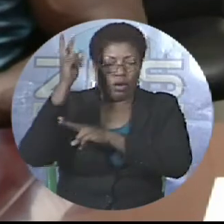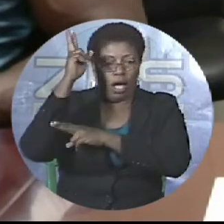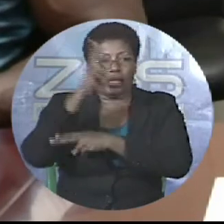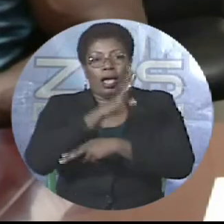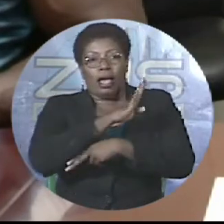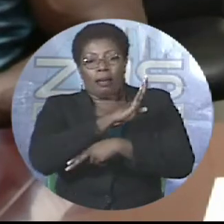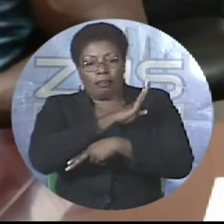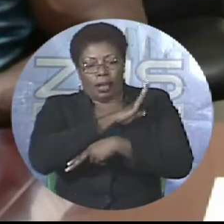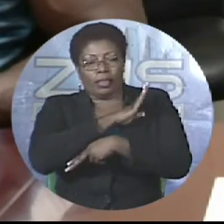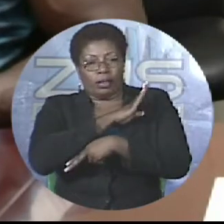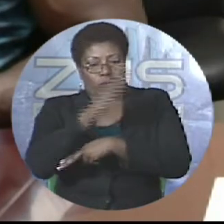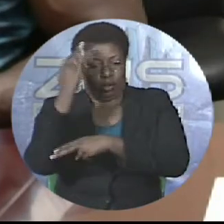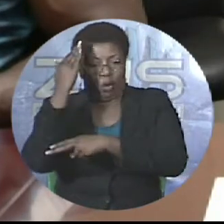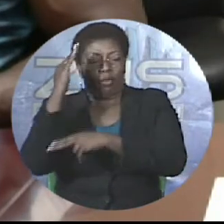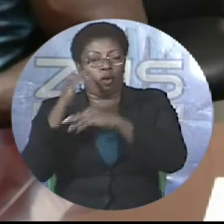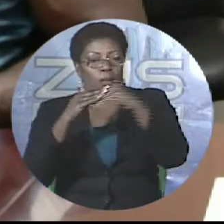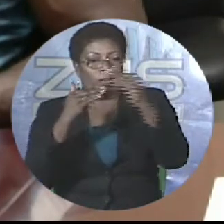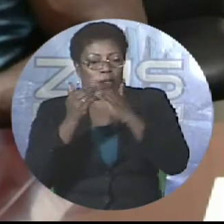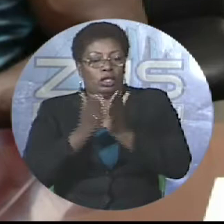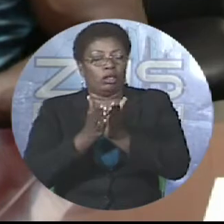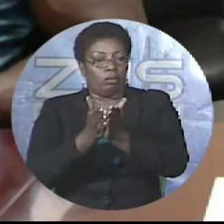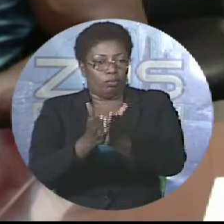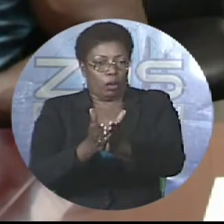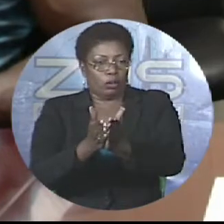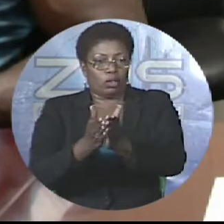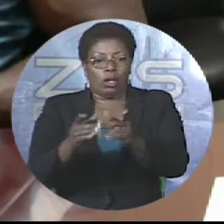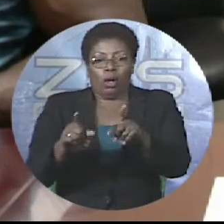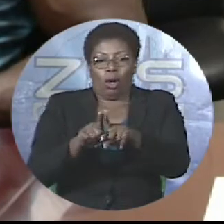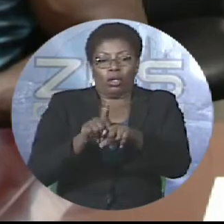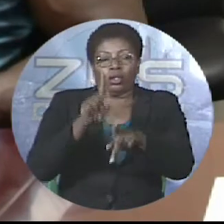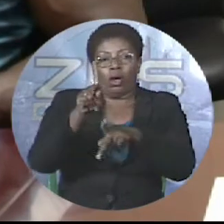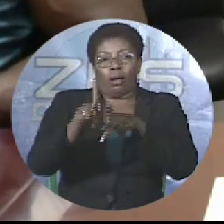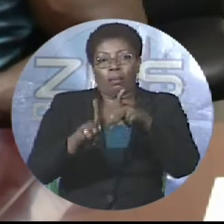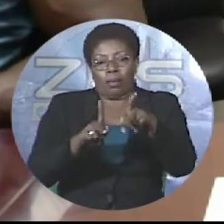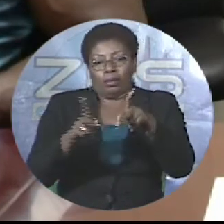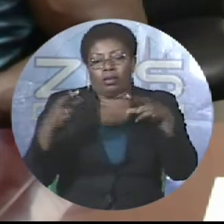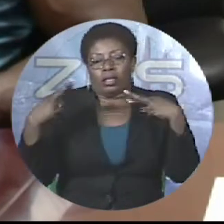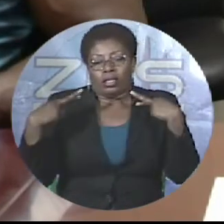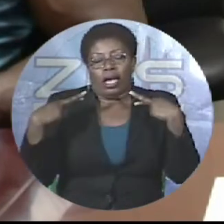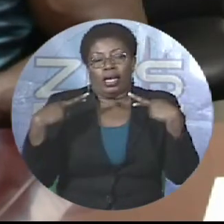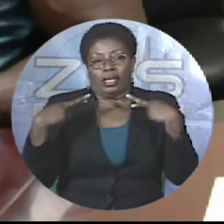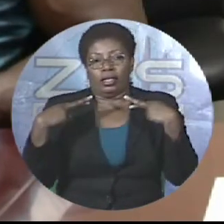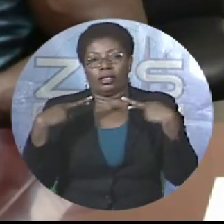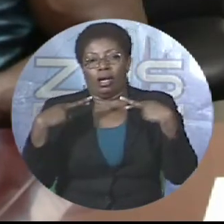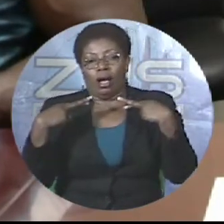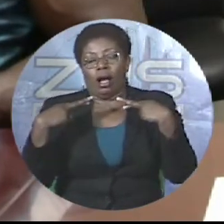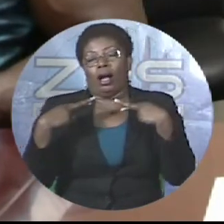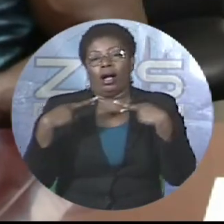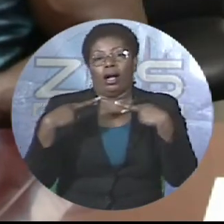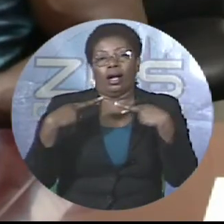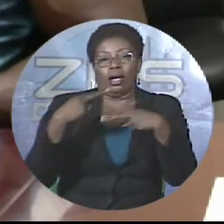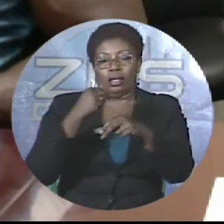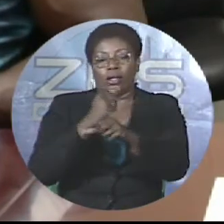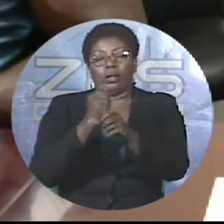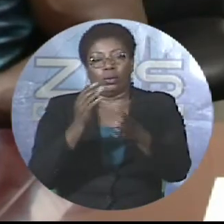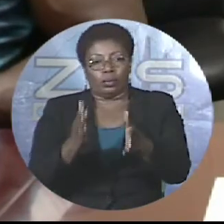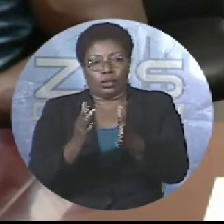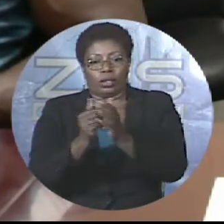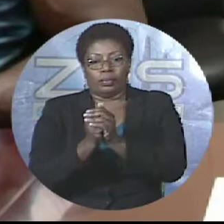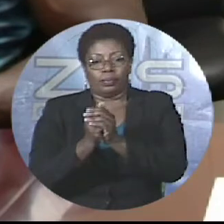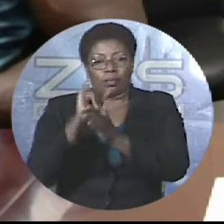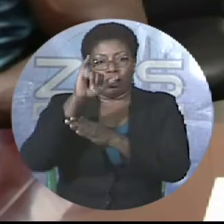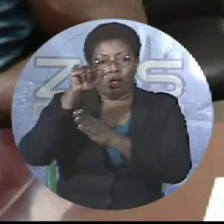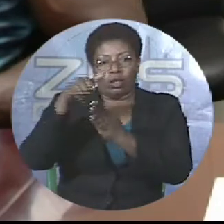known boat builder and also a public retired civil servant. On July